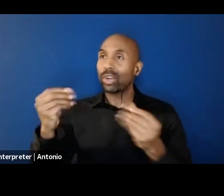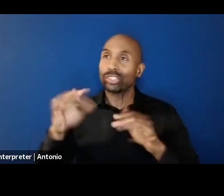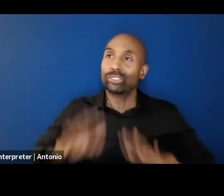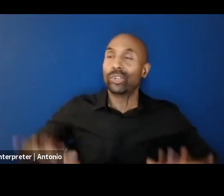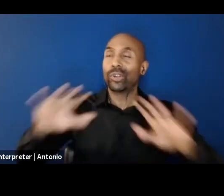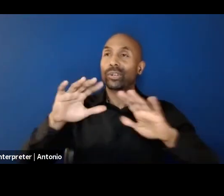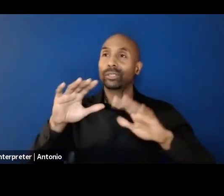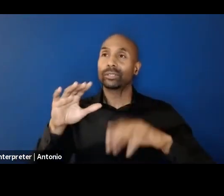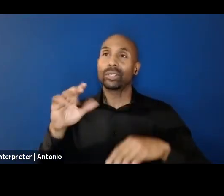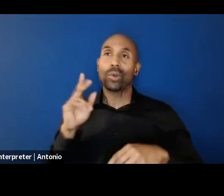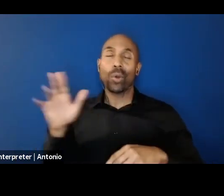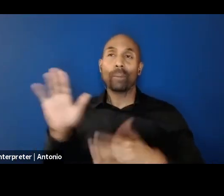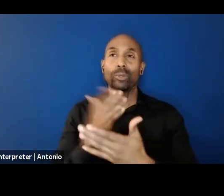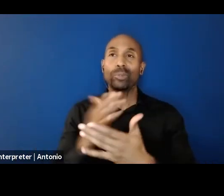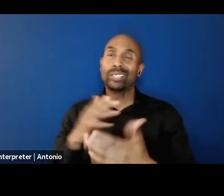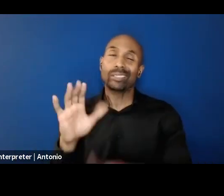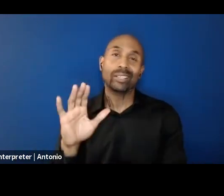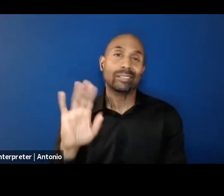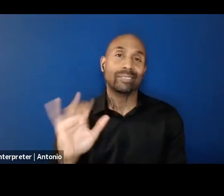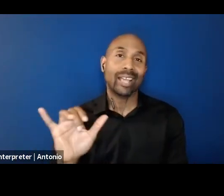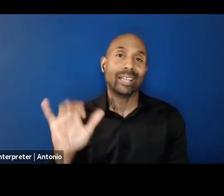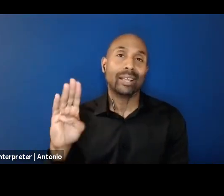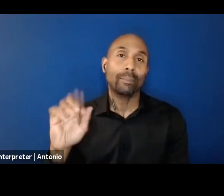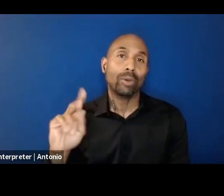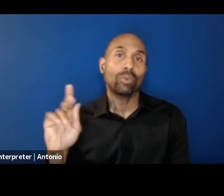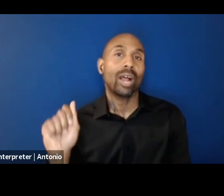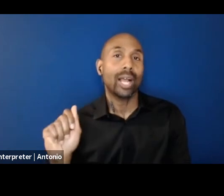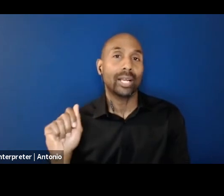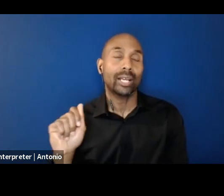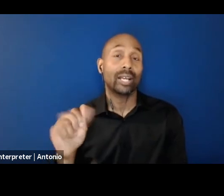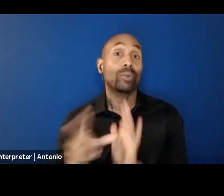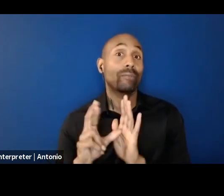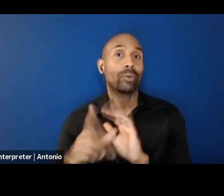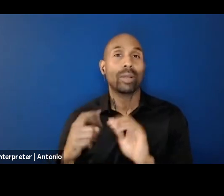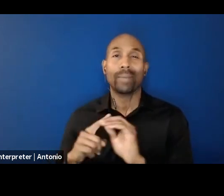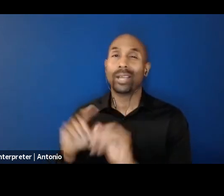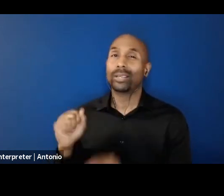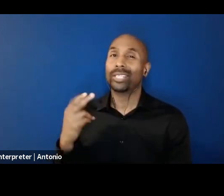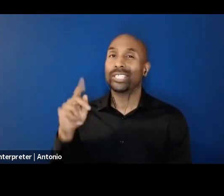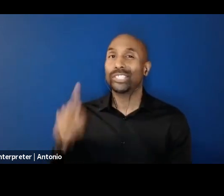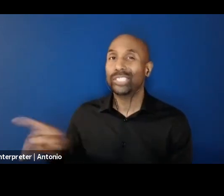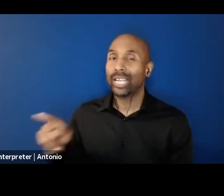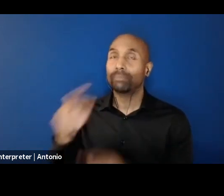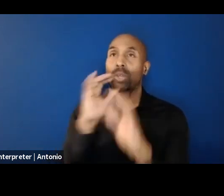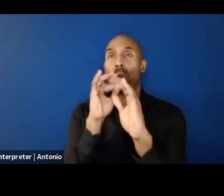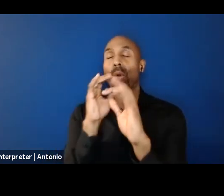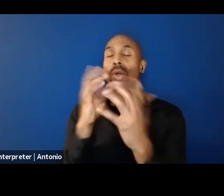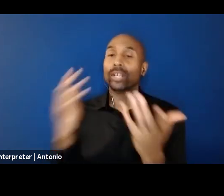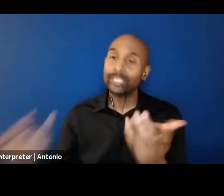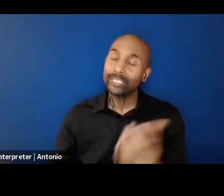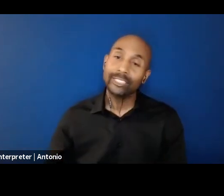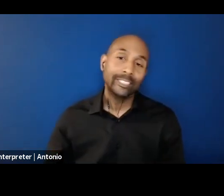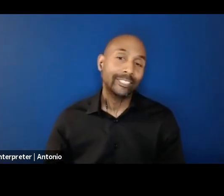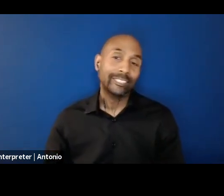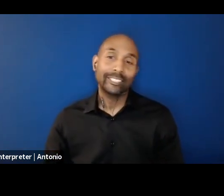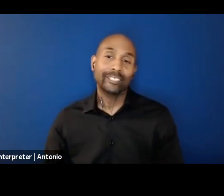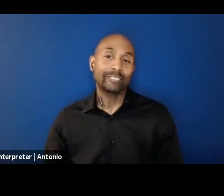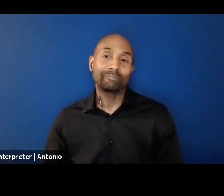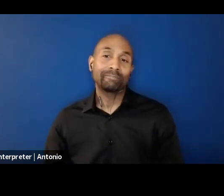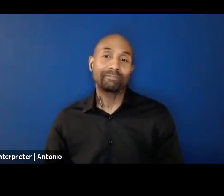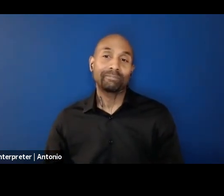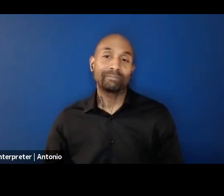Shep's horn, the weight of blackness? Point asked me if weight was the recursive loop some had been calling